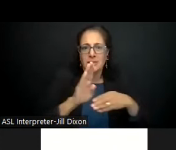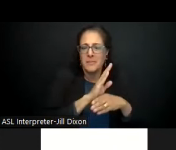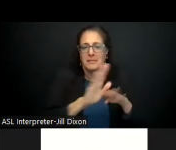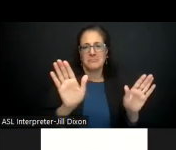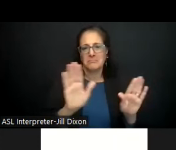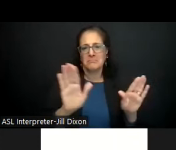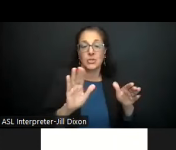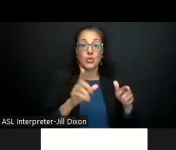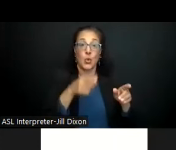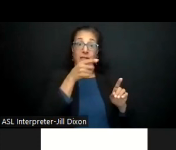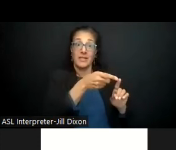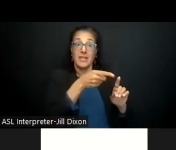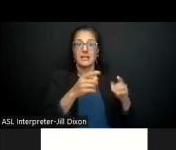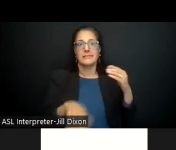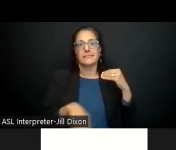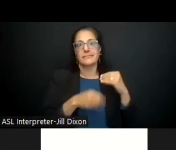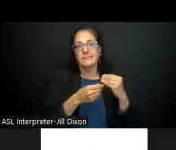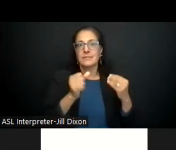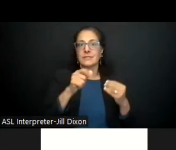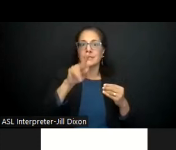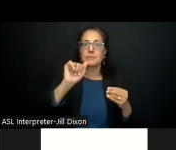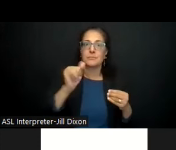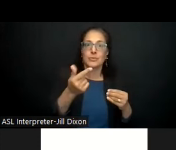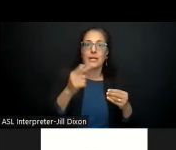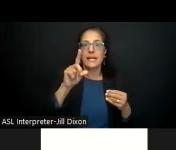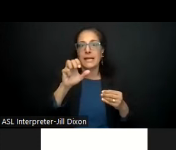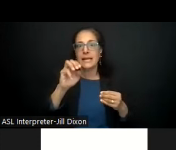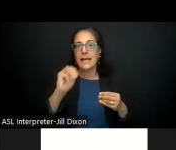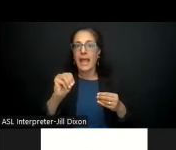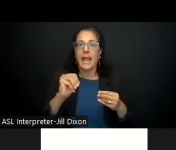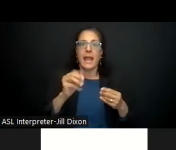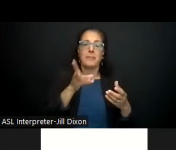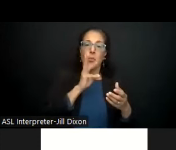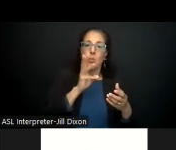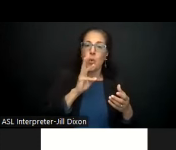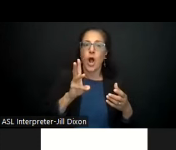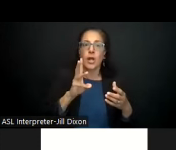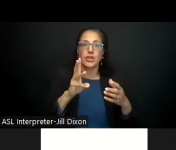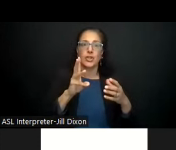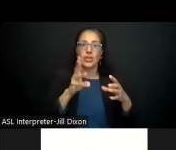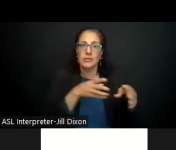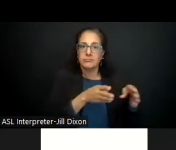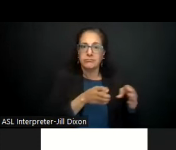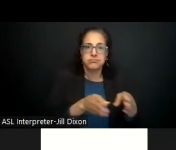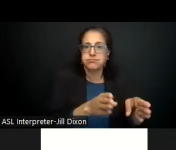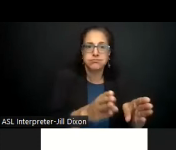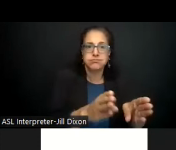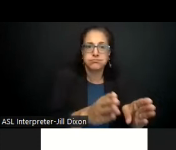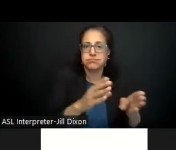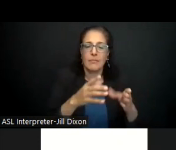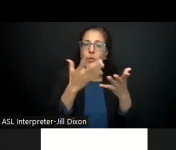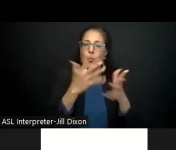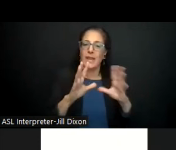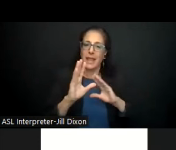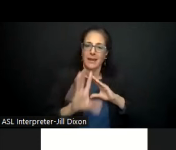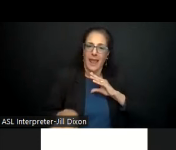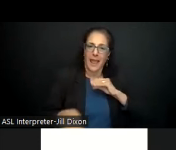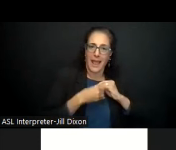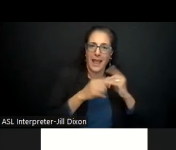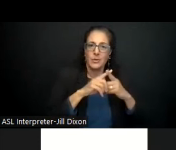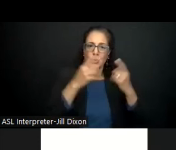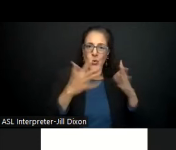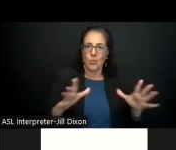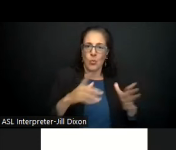like these spring dams and improved water conveyance that can be built into existing systems.